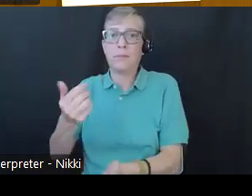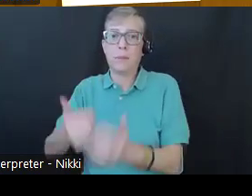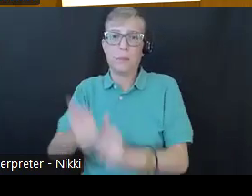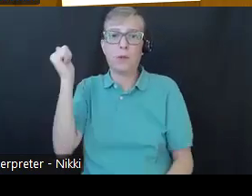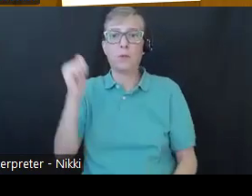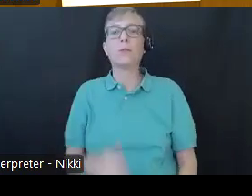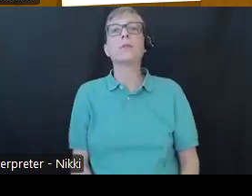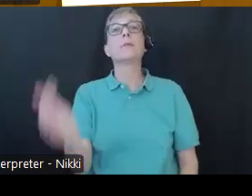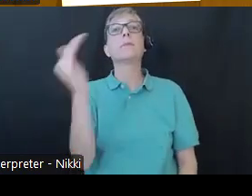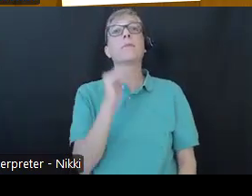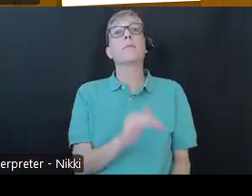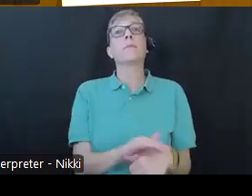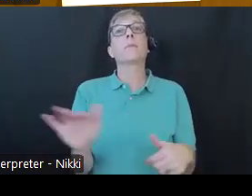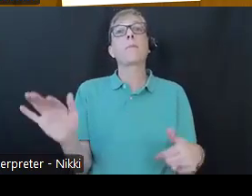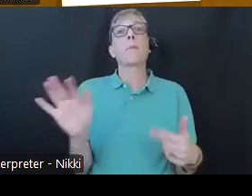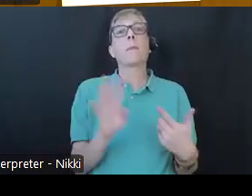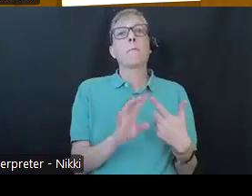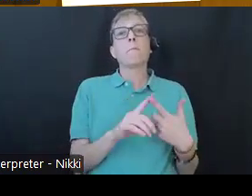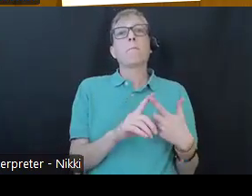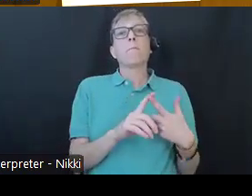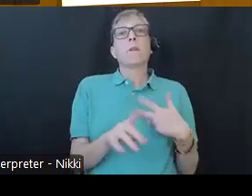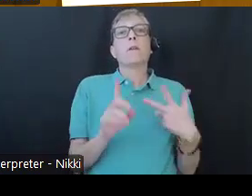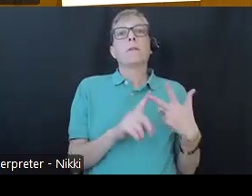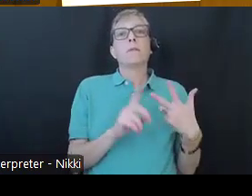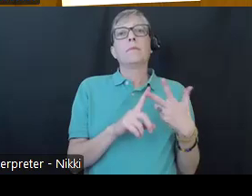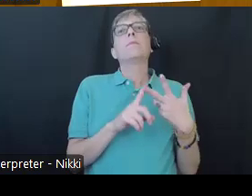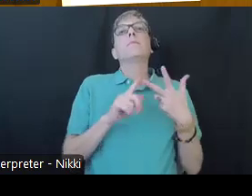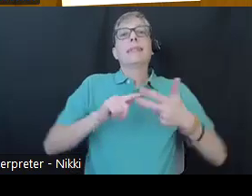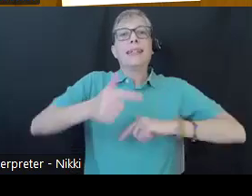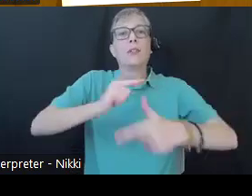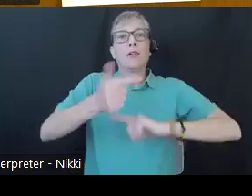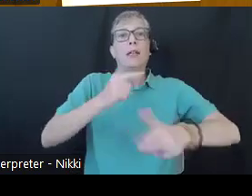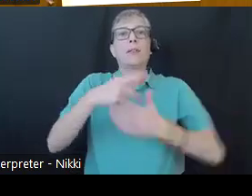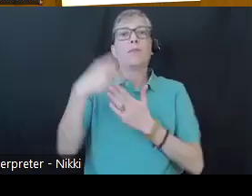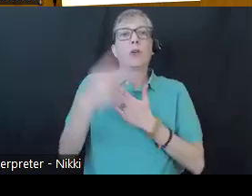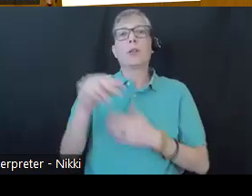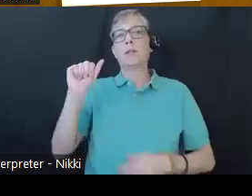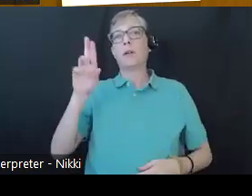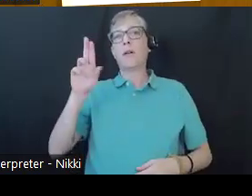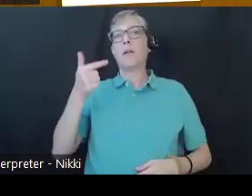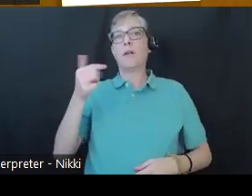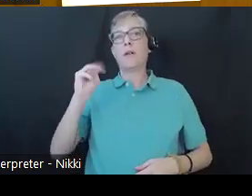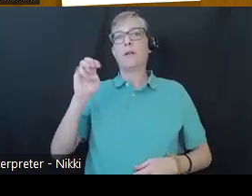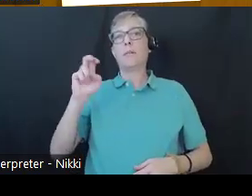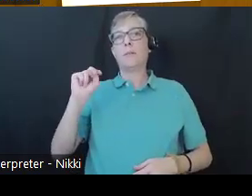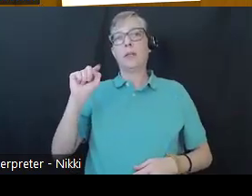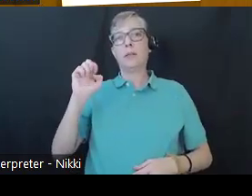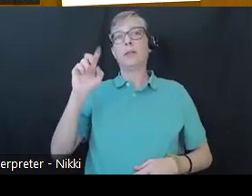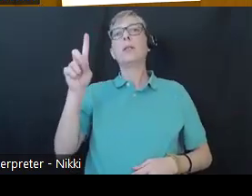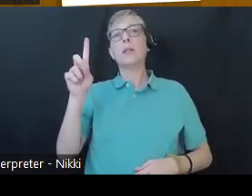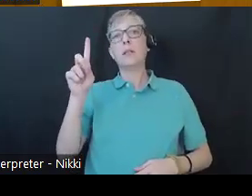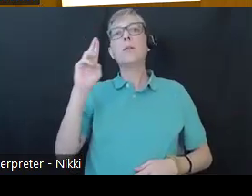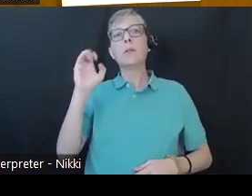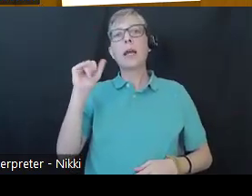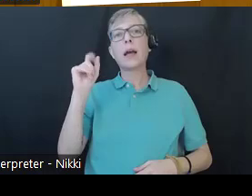the augmented virtual reality that is effective as well. So that's kind of what we learned from the medical model.